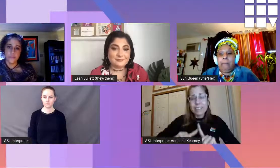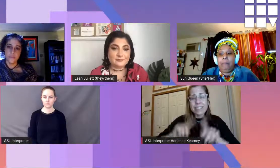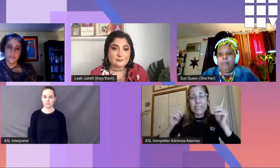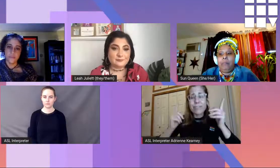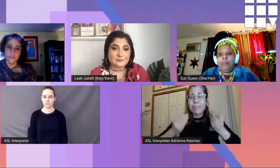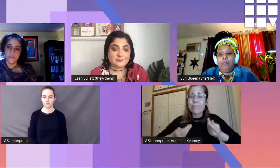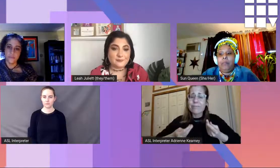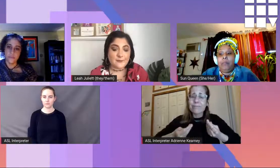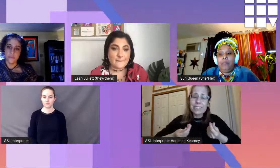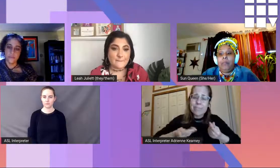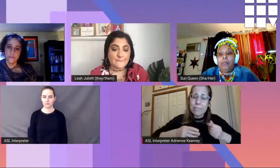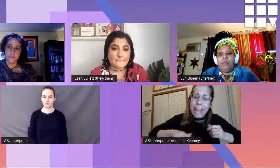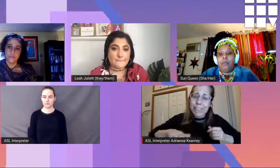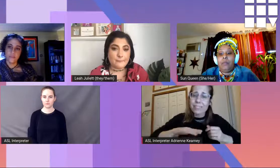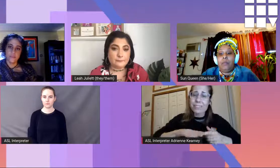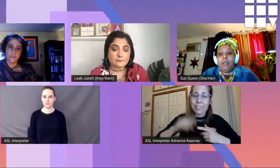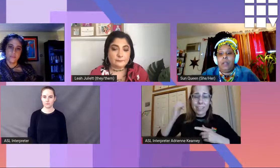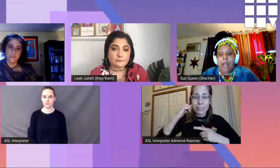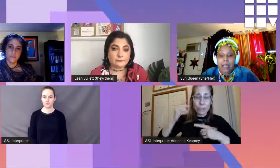is